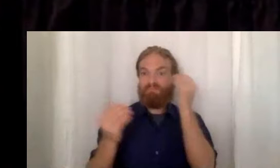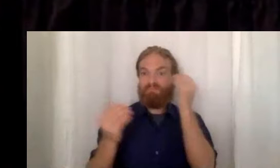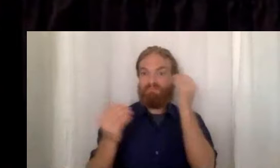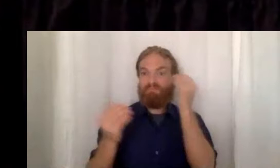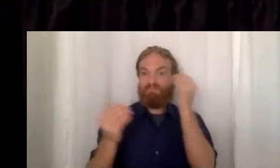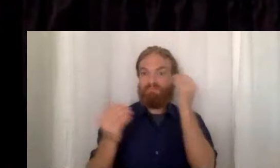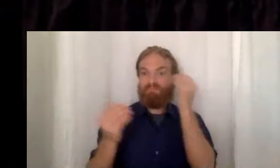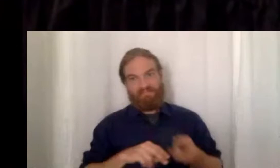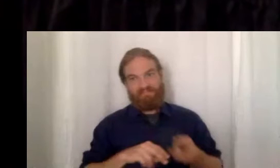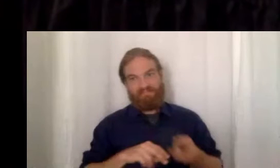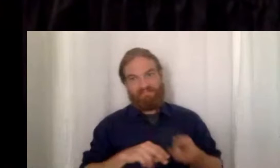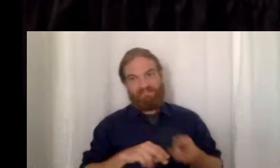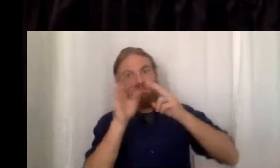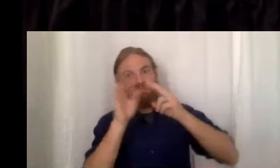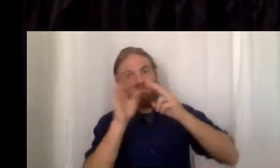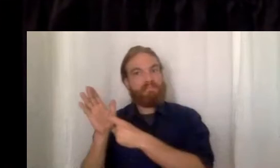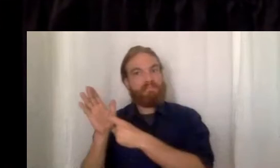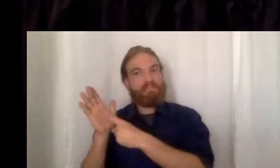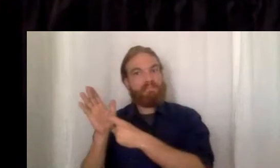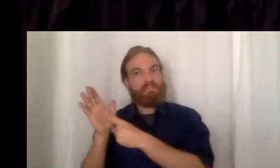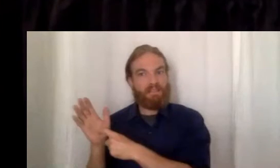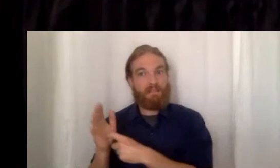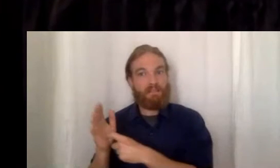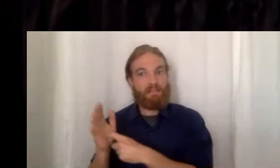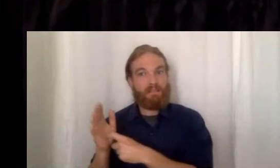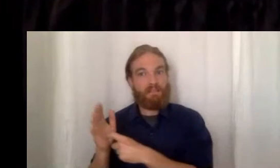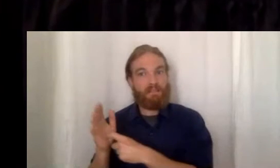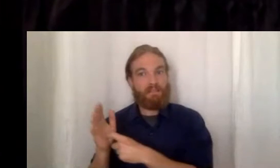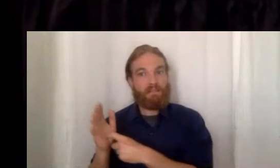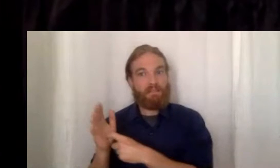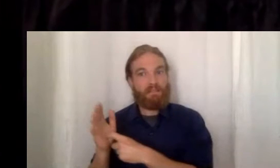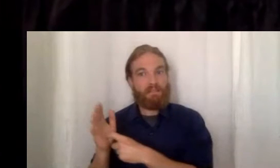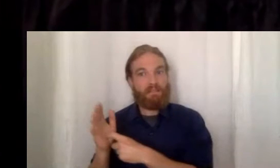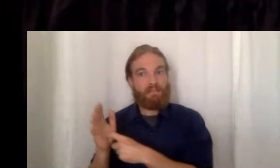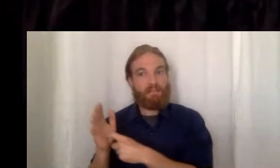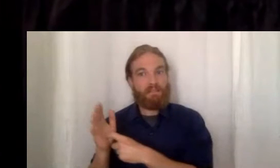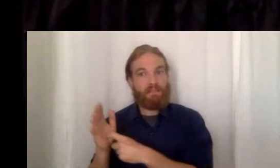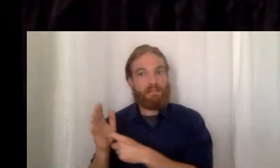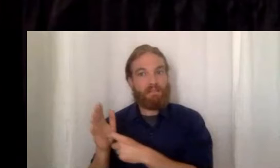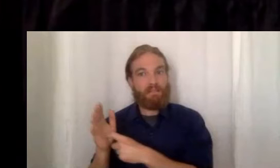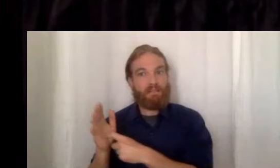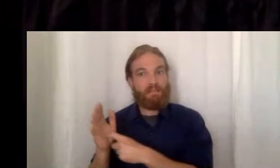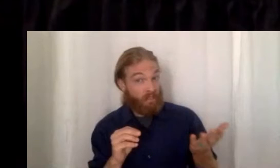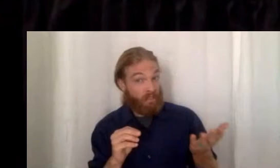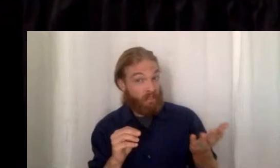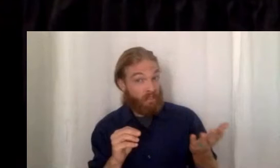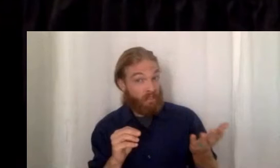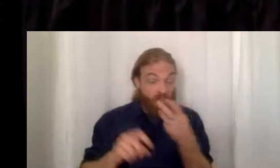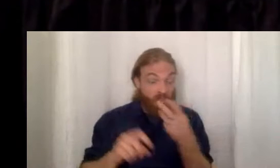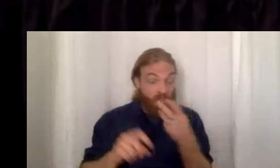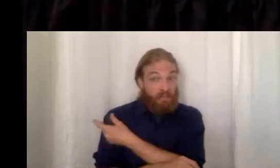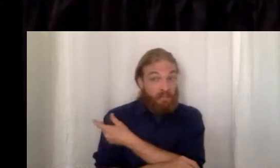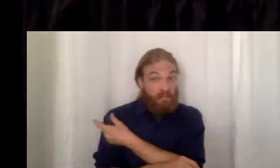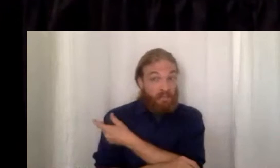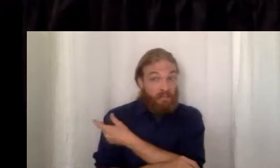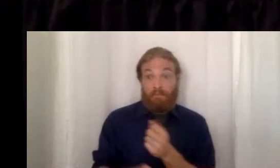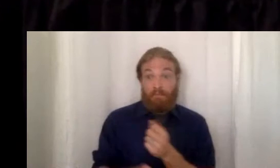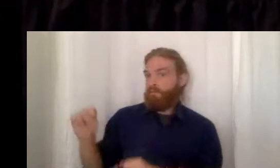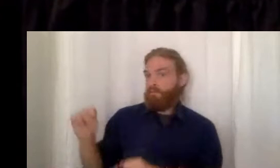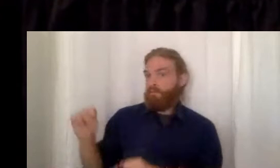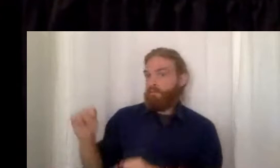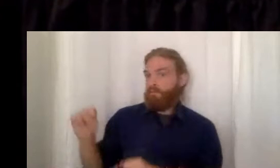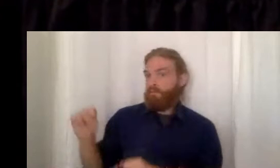as the vaccination sites, please? Yeah, sure. Thank you so much, Susan. So as Brenda